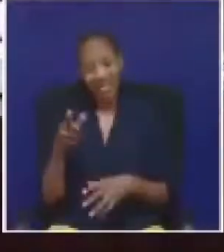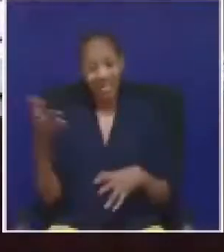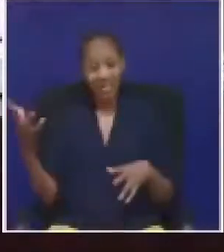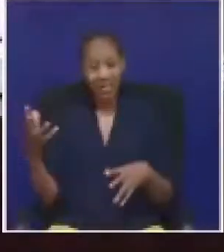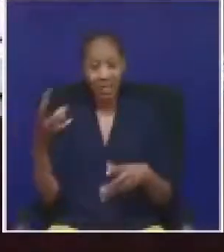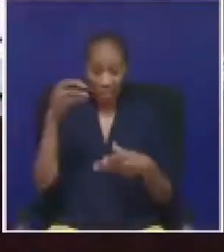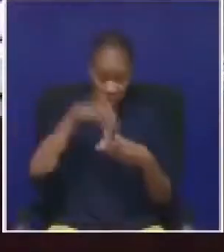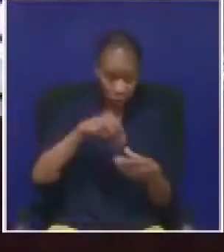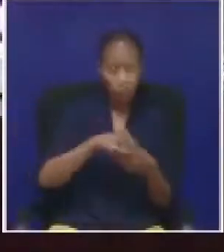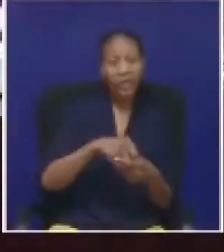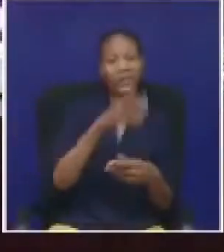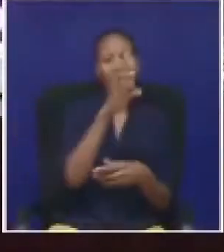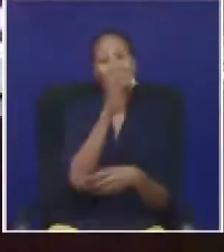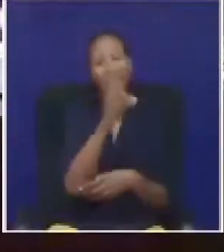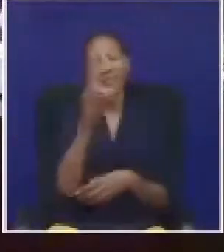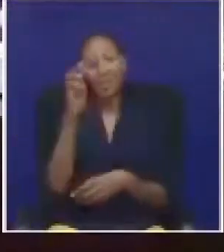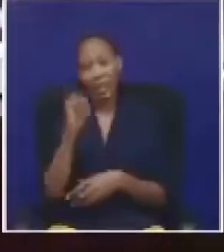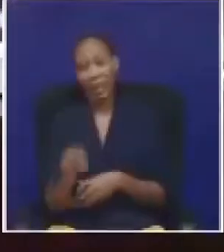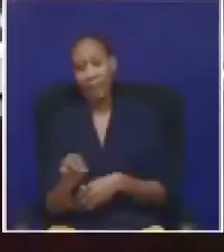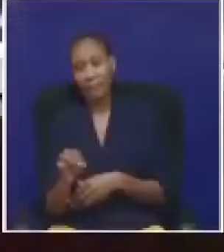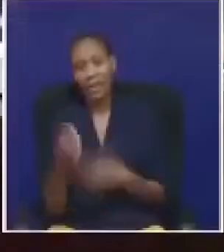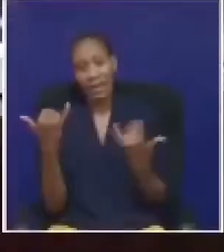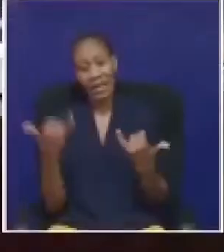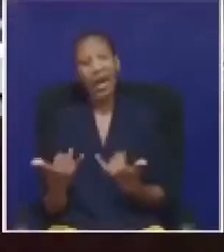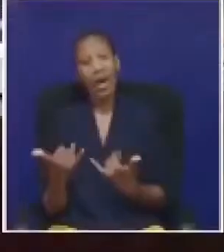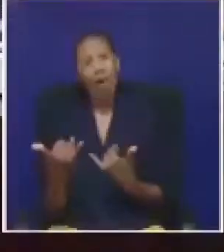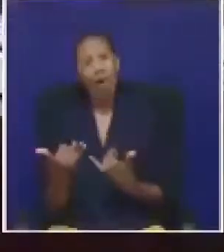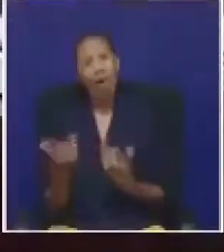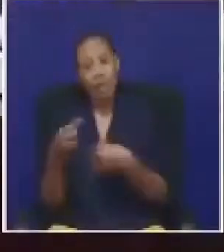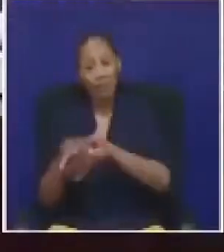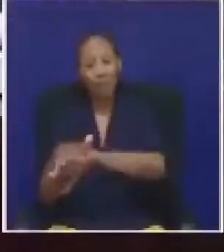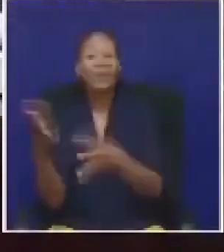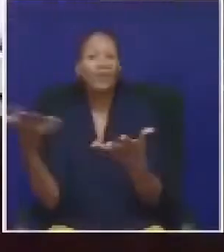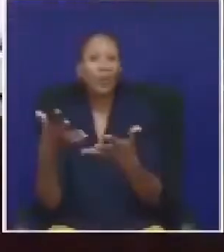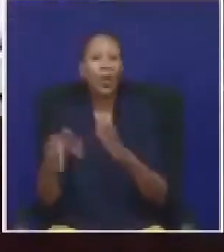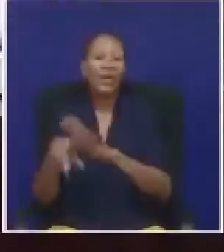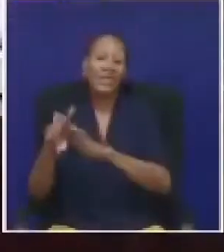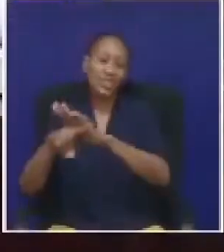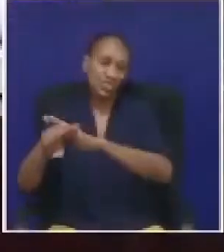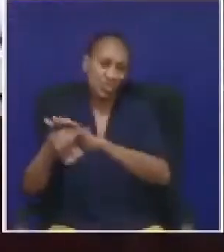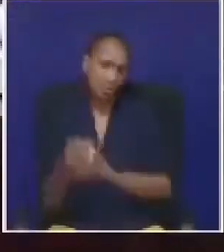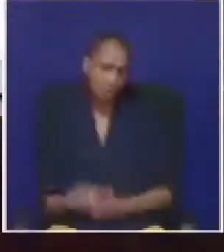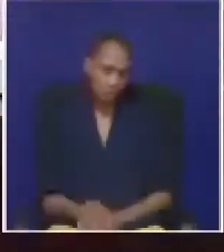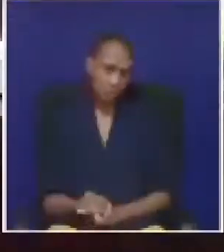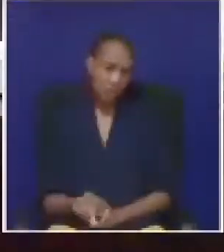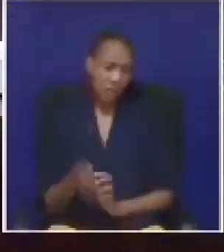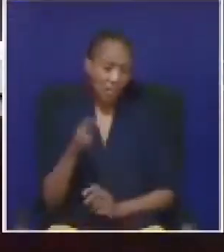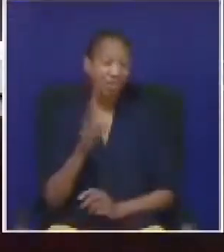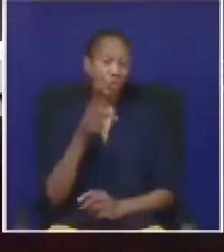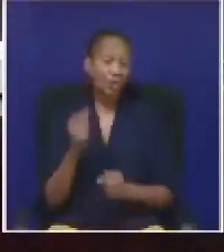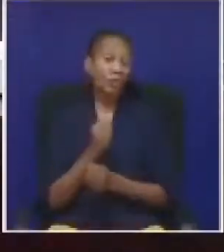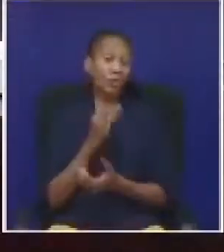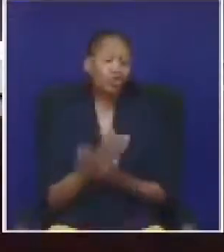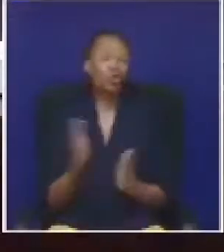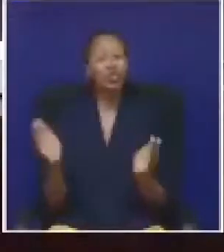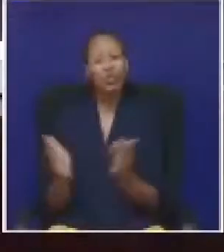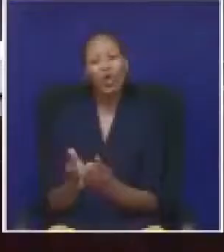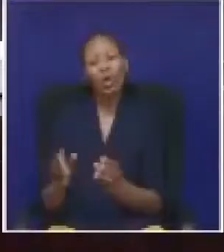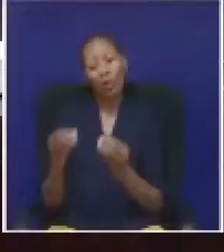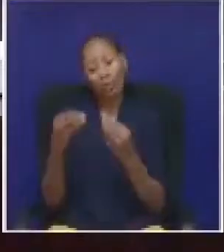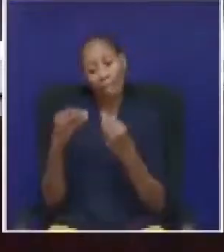DDM and is escalated to the district level. This ensures that small businesses